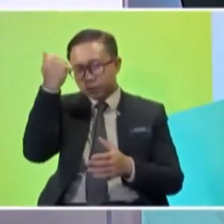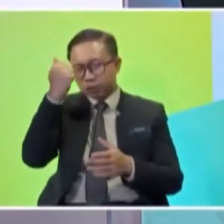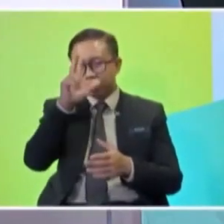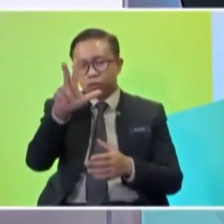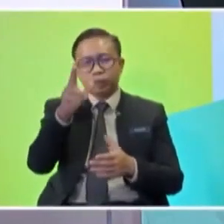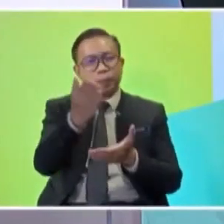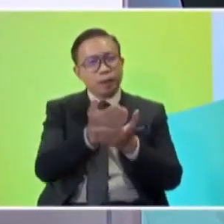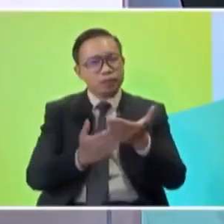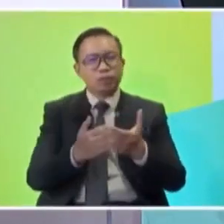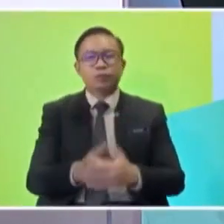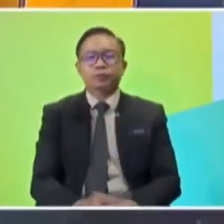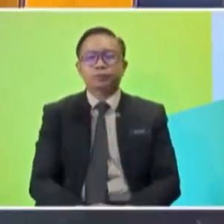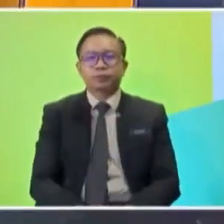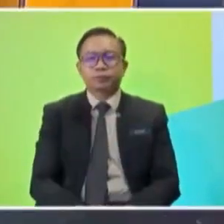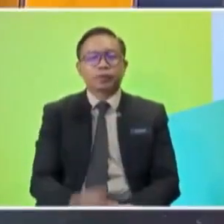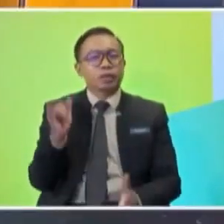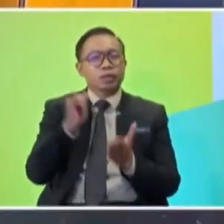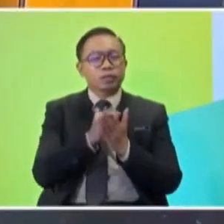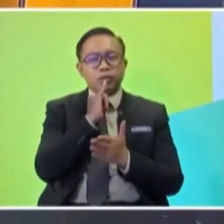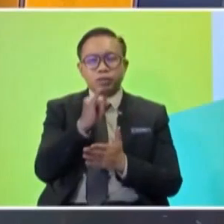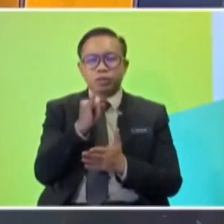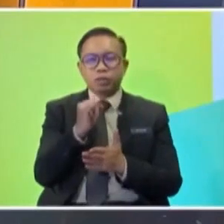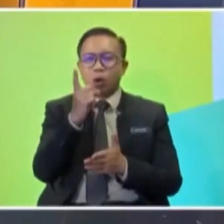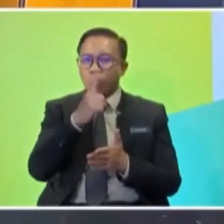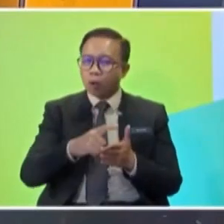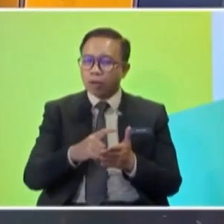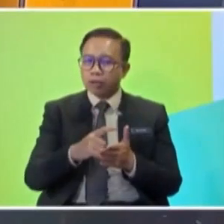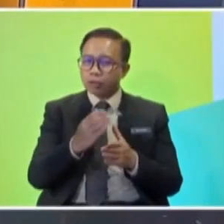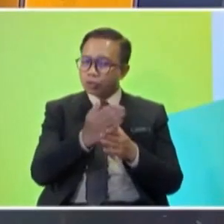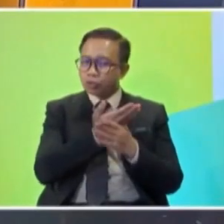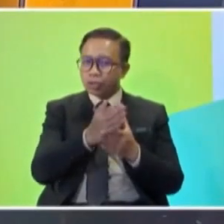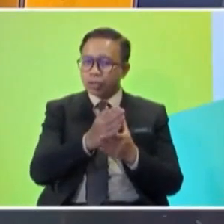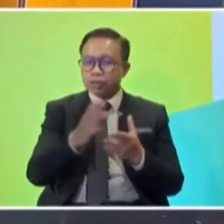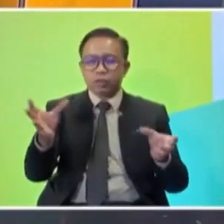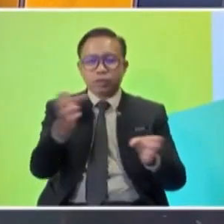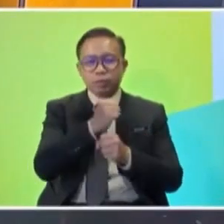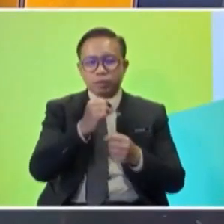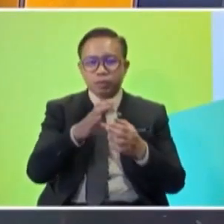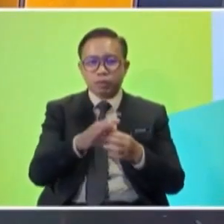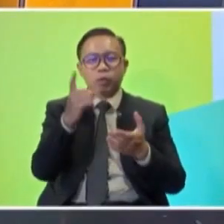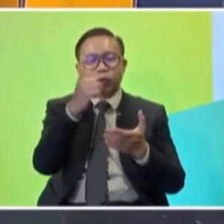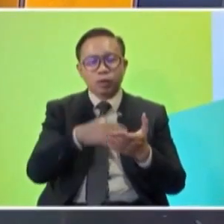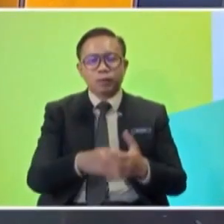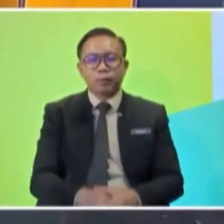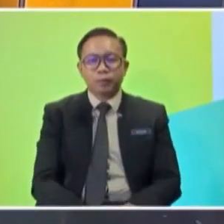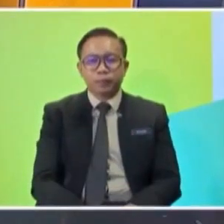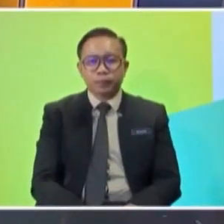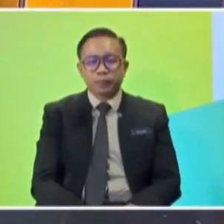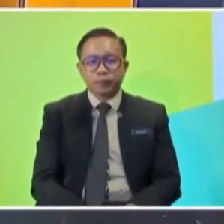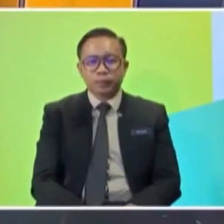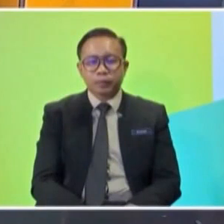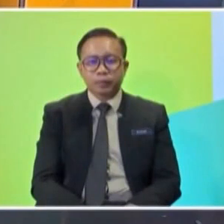parts. Okay, okay. So this is... Maybe could you share with us a summary of what we have just learned in this segment? What we have learned